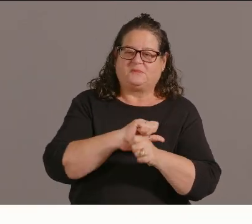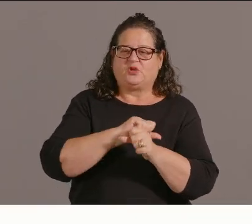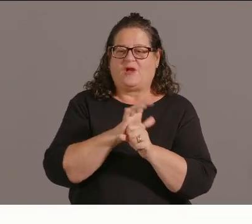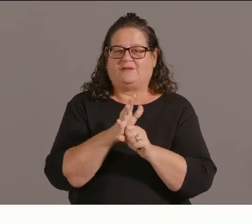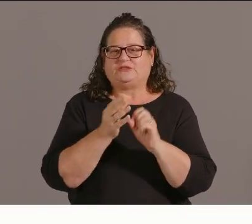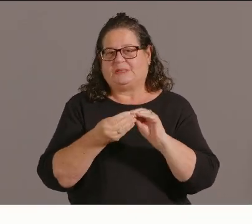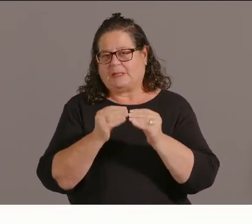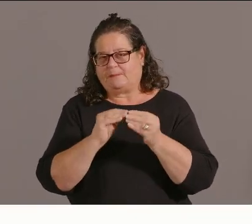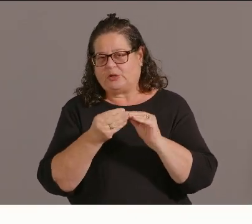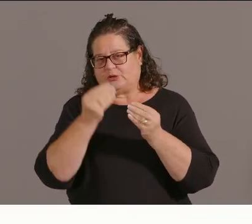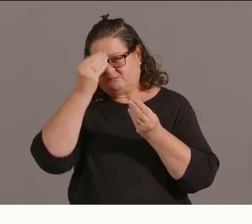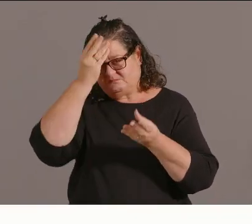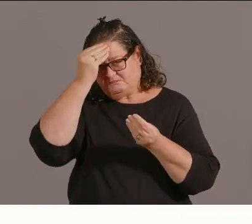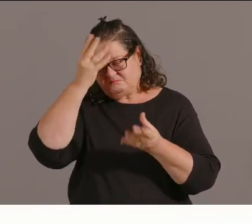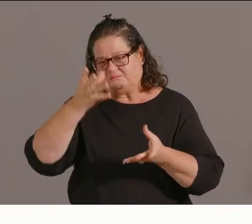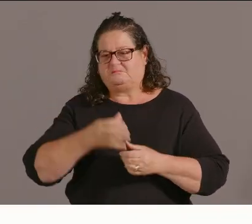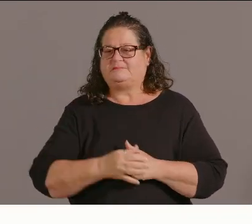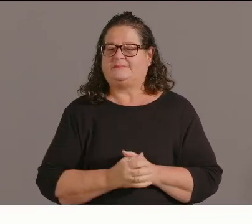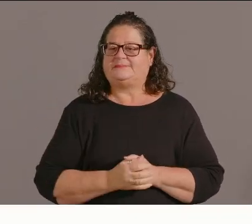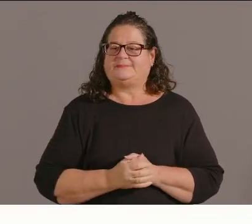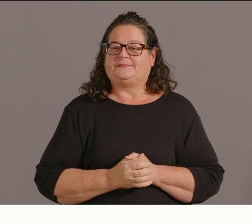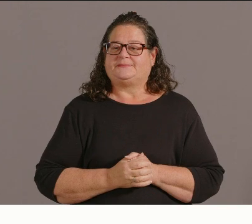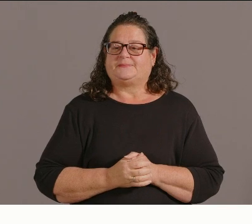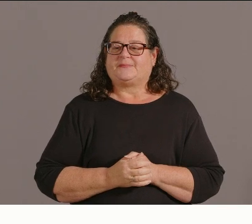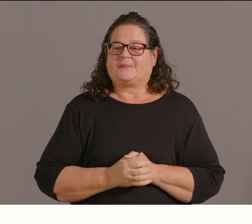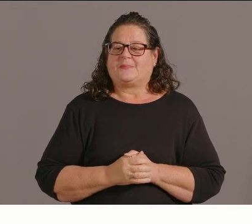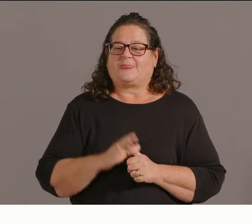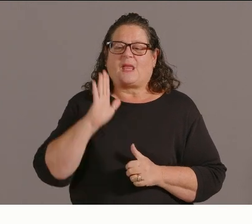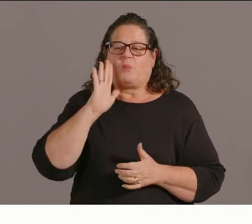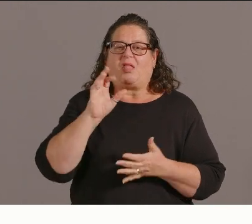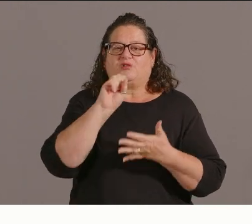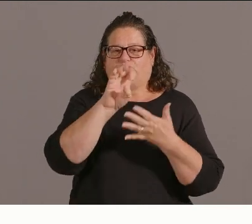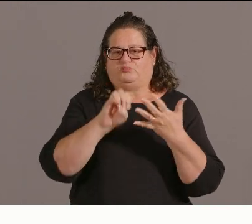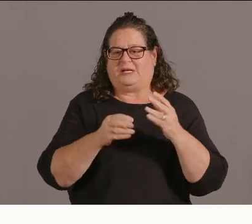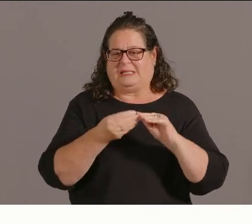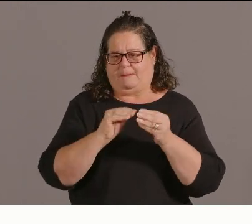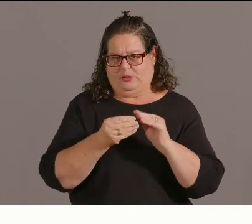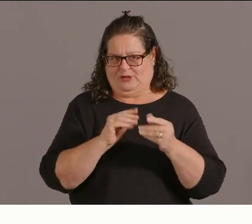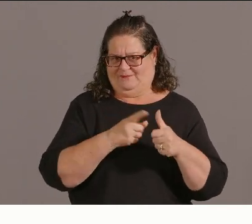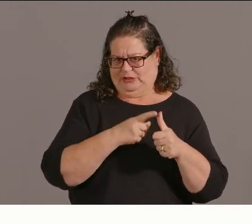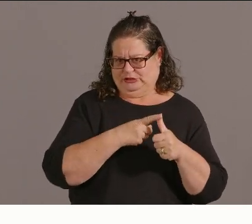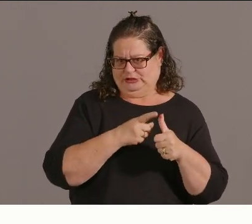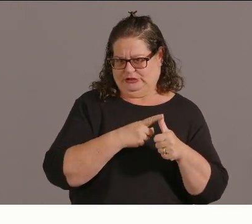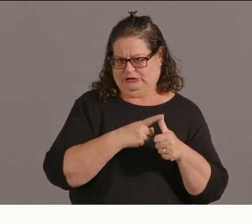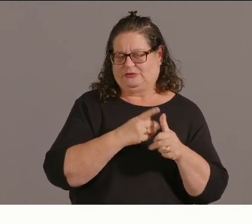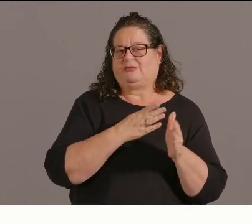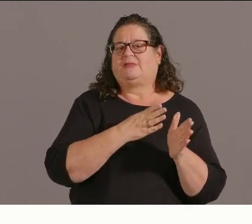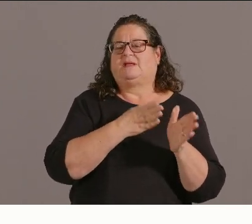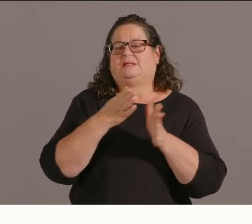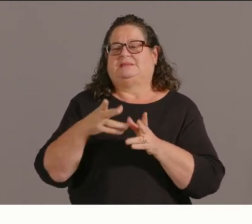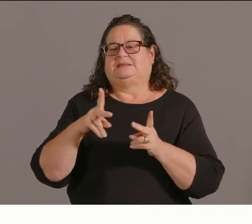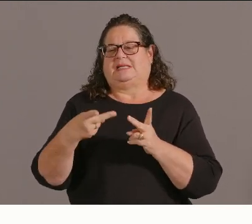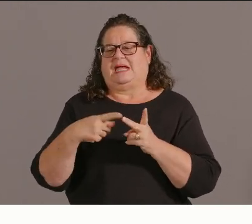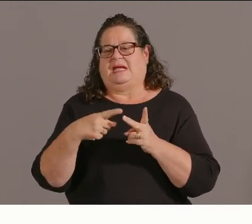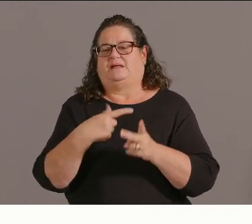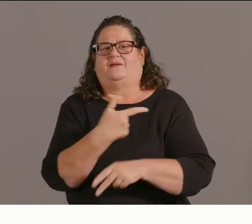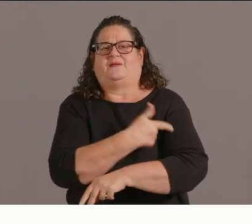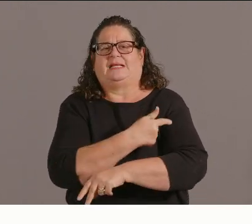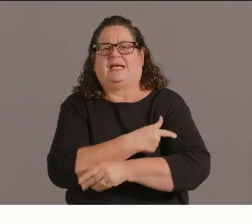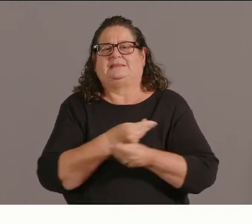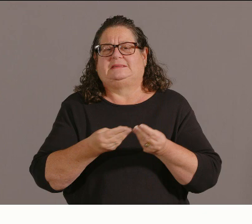do at the beginning of each week, and then we will go through current distribution of vaccine, where we